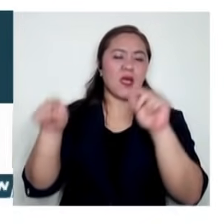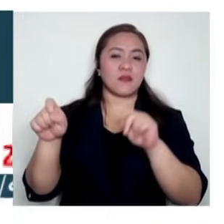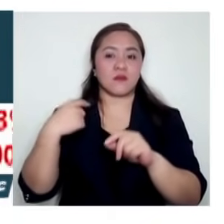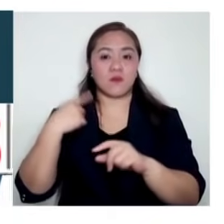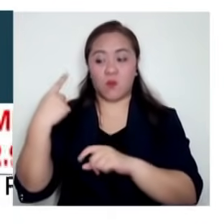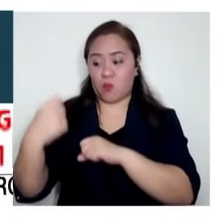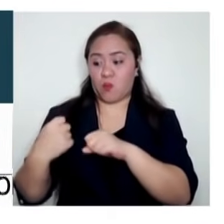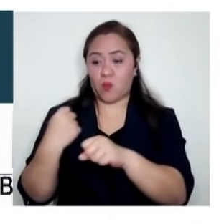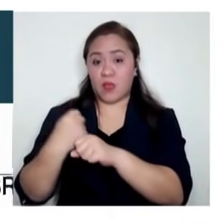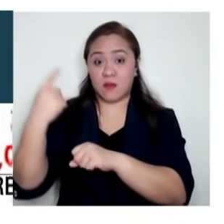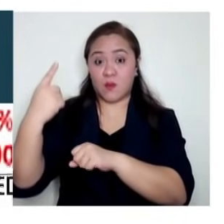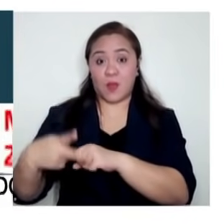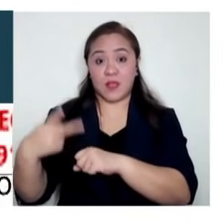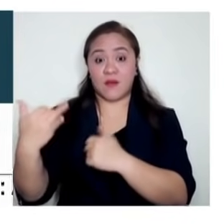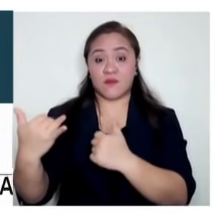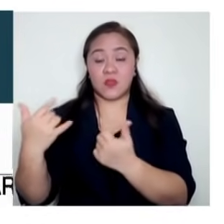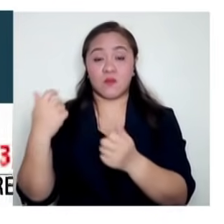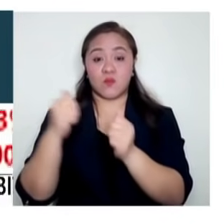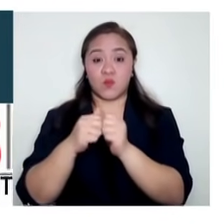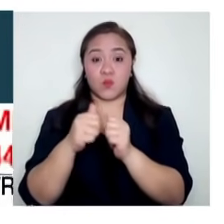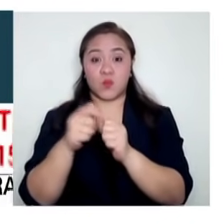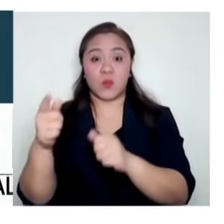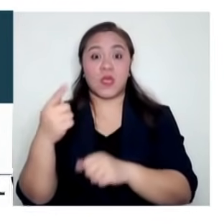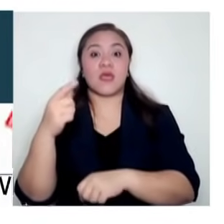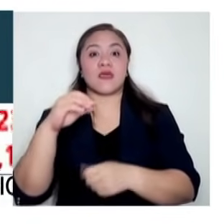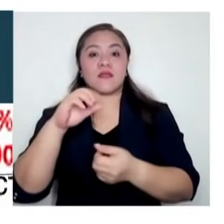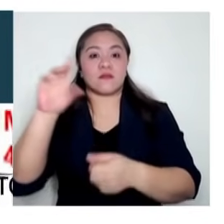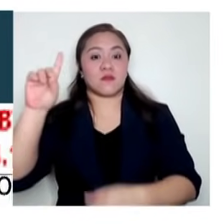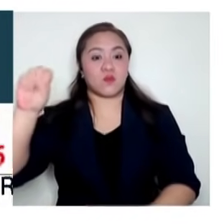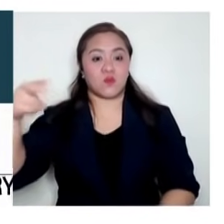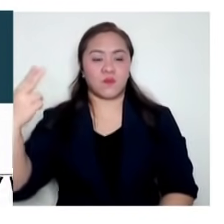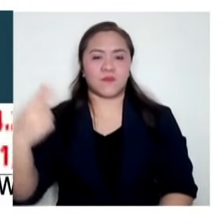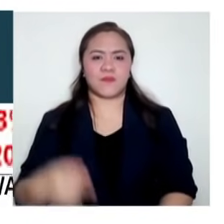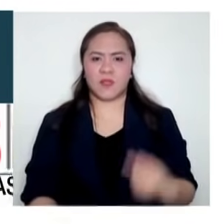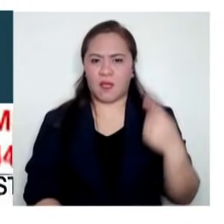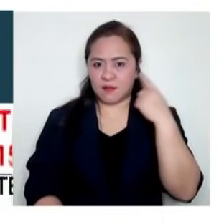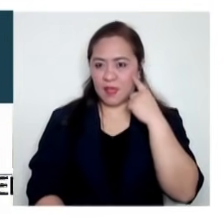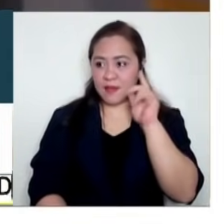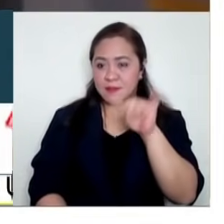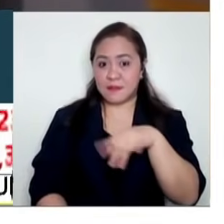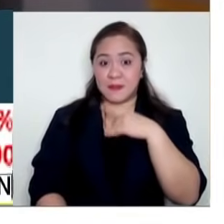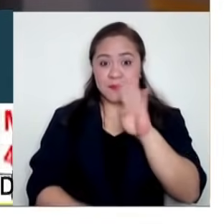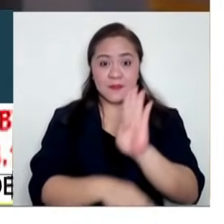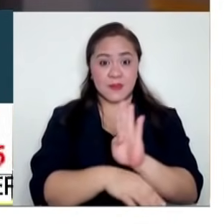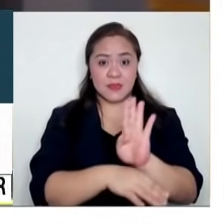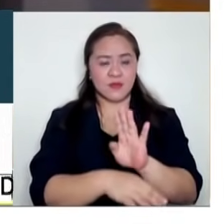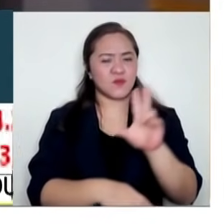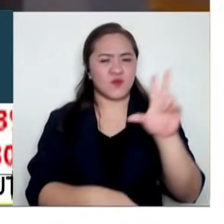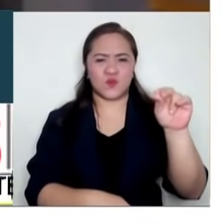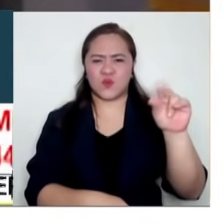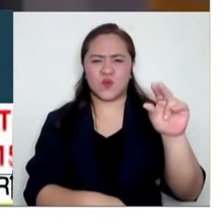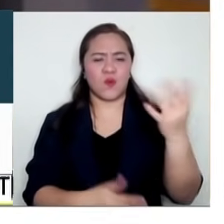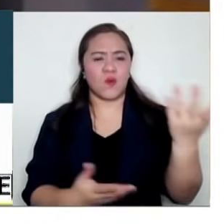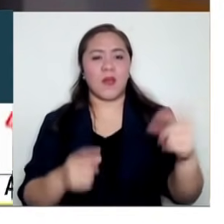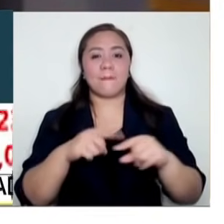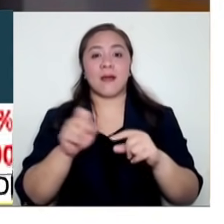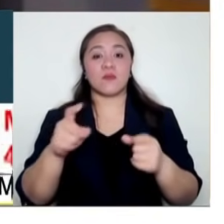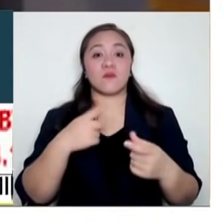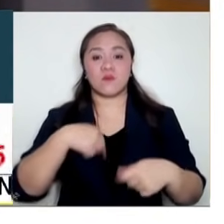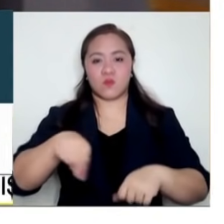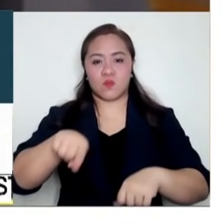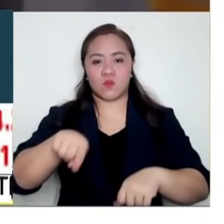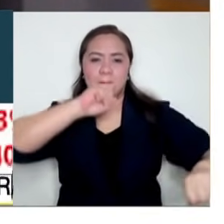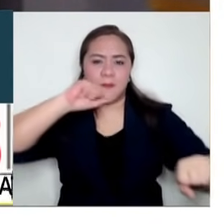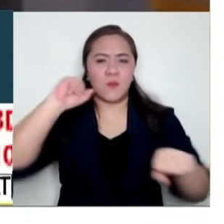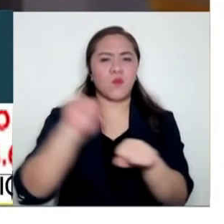half into this pandemic for the health department. It's not really business as usual, Carmina. We have ramped up our efforts since the start